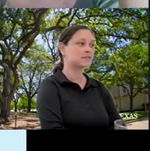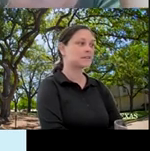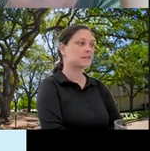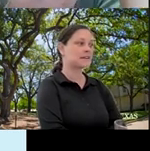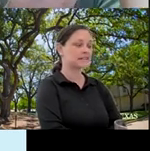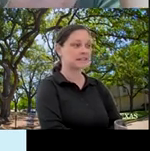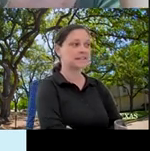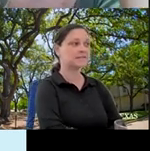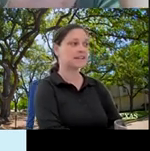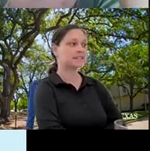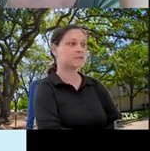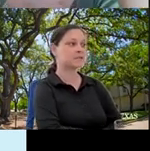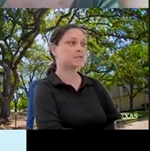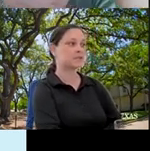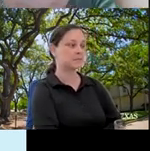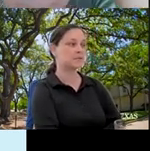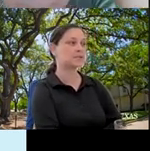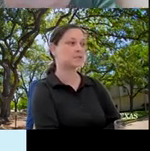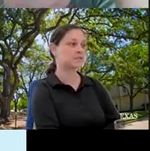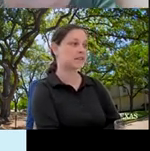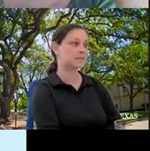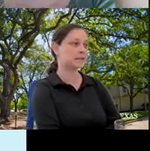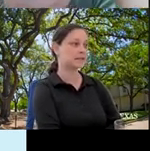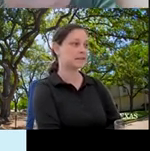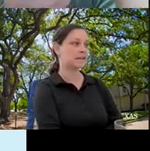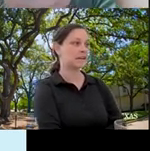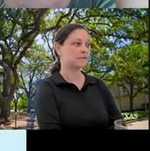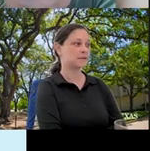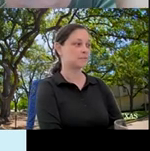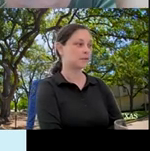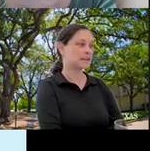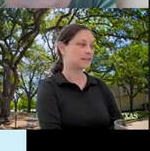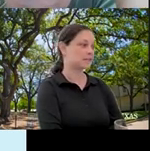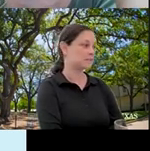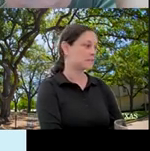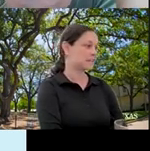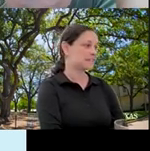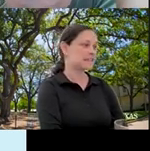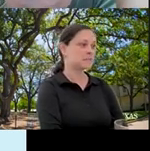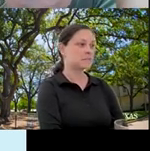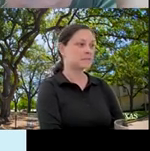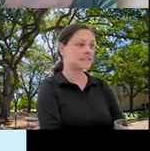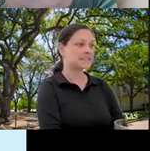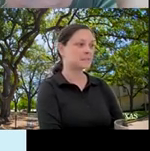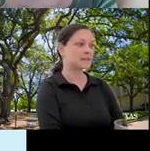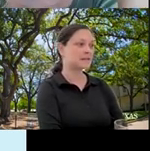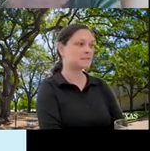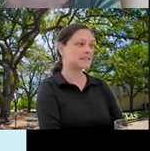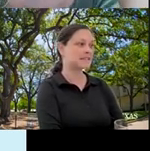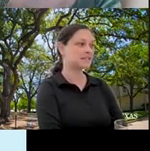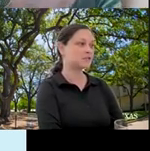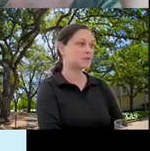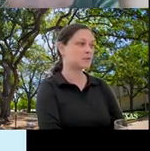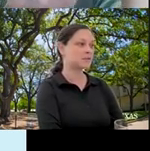physical, cognitive, and social emotional development from prenatal. 10 people said